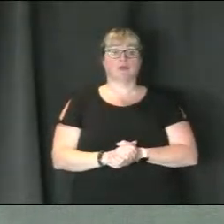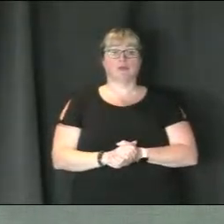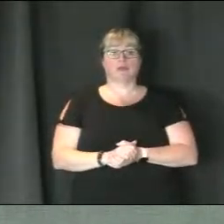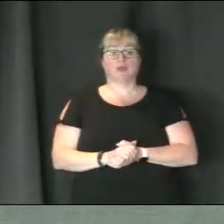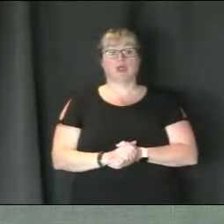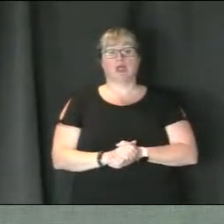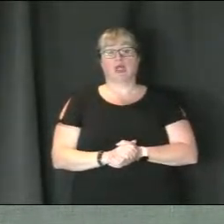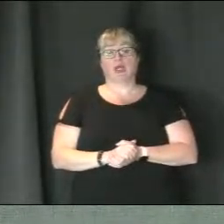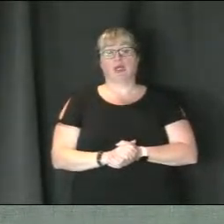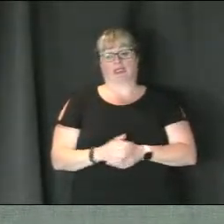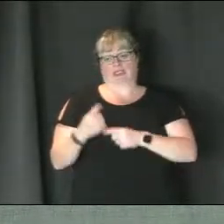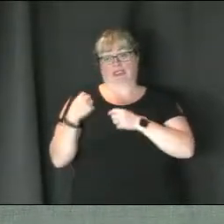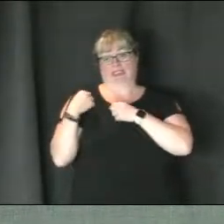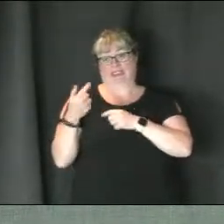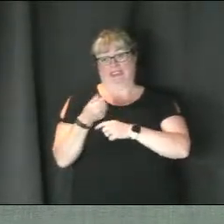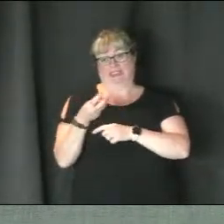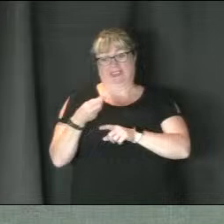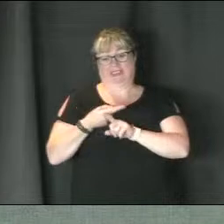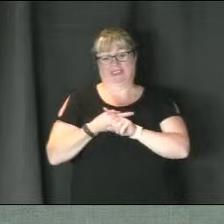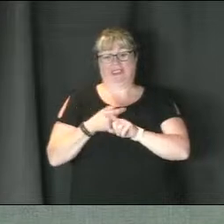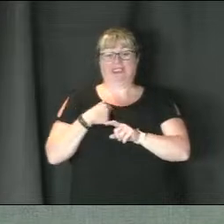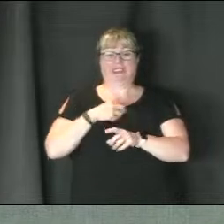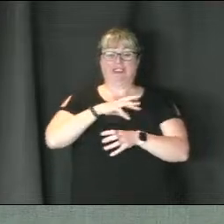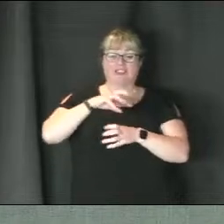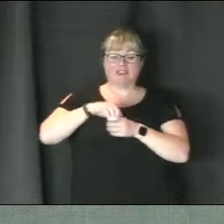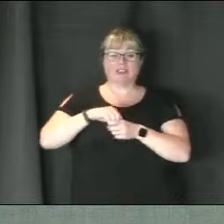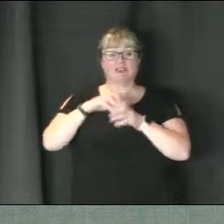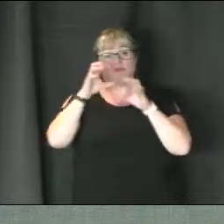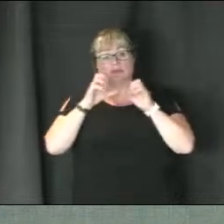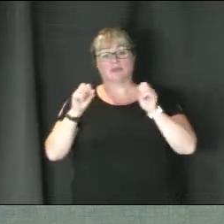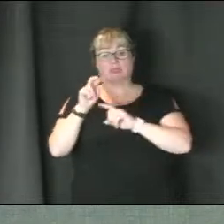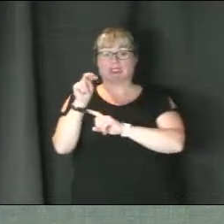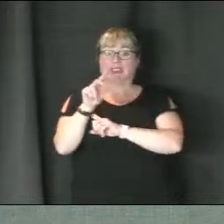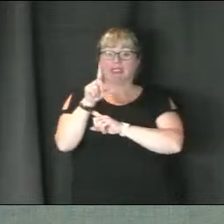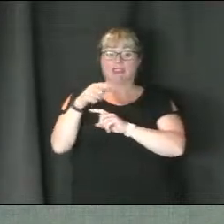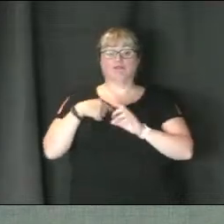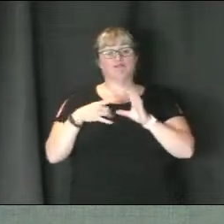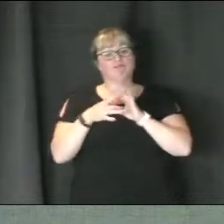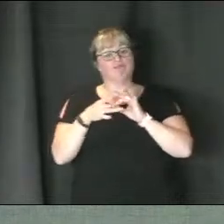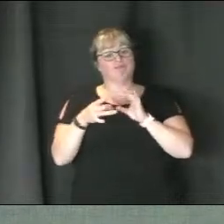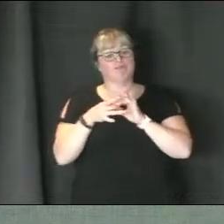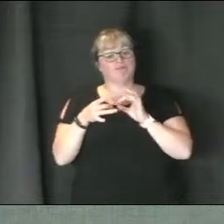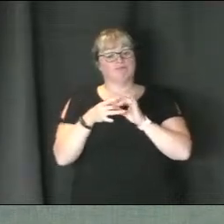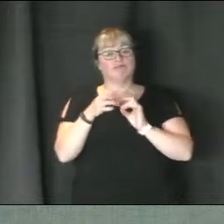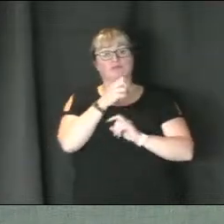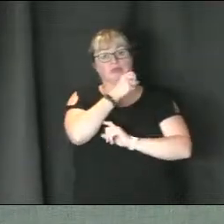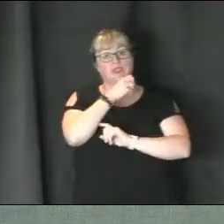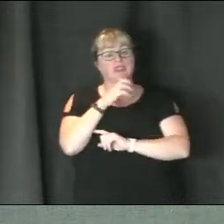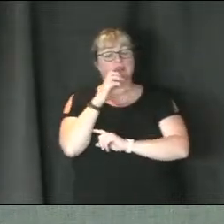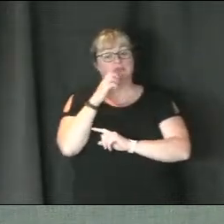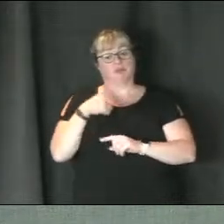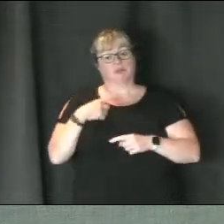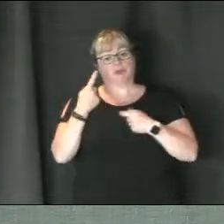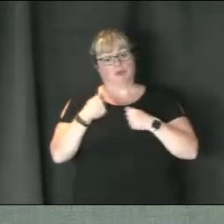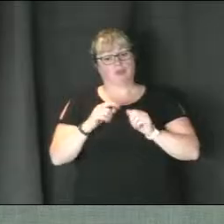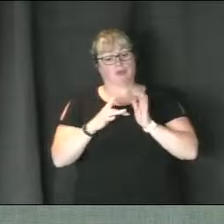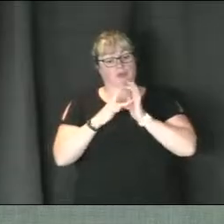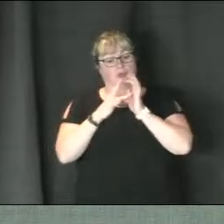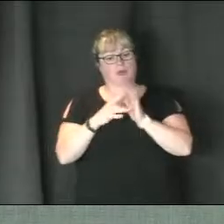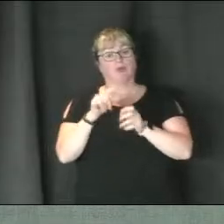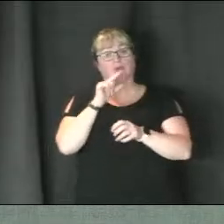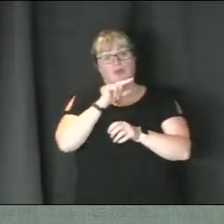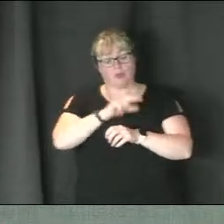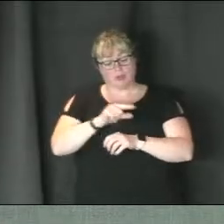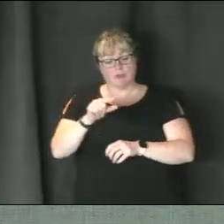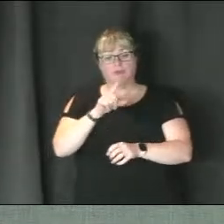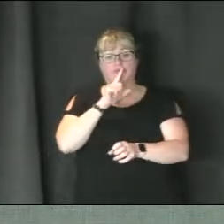During the last few months as Premier of Newfoundland and Labrador, I've talked about seniors, and I've tried to demonstrate how our government is committed to